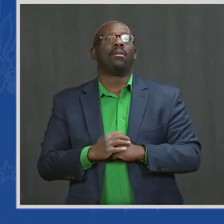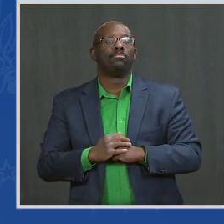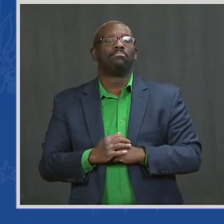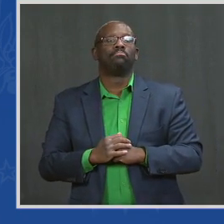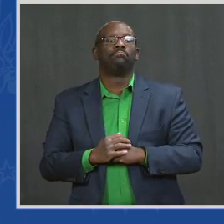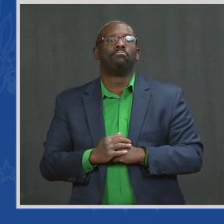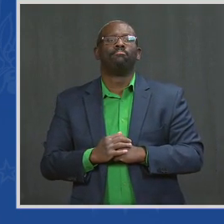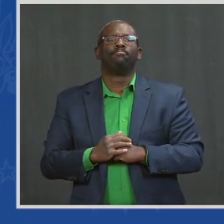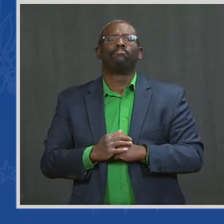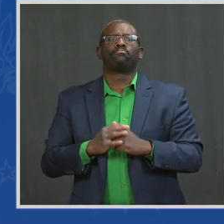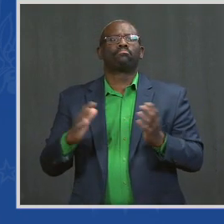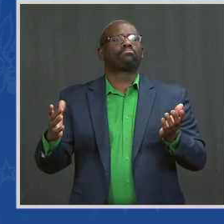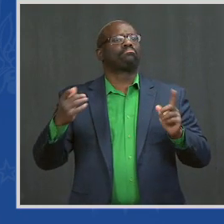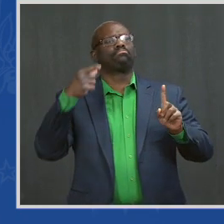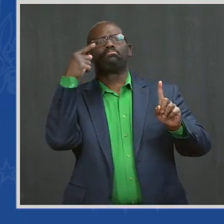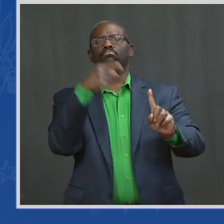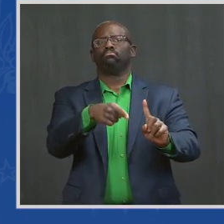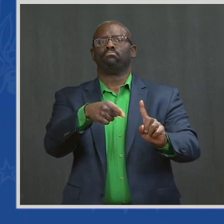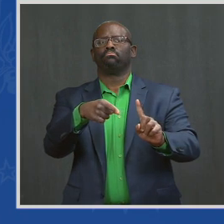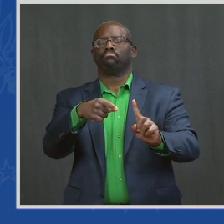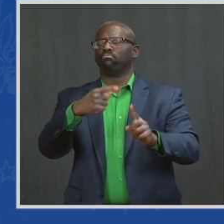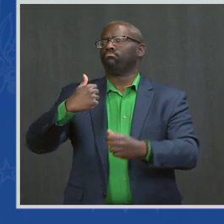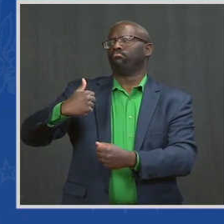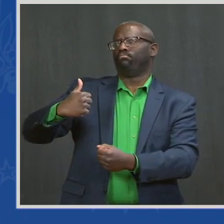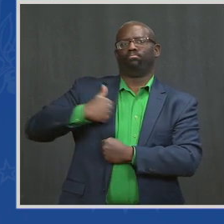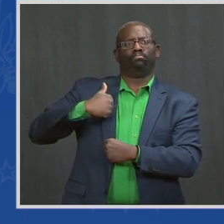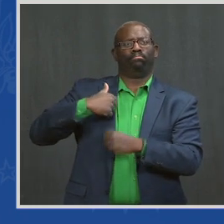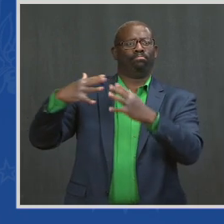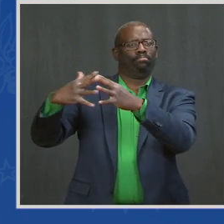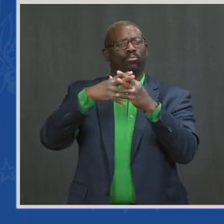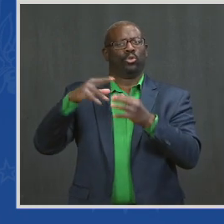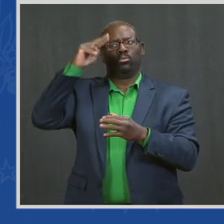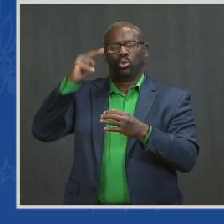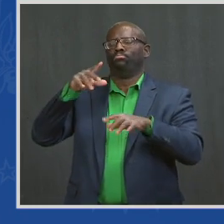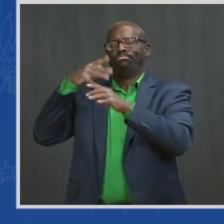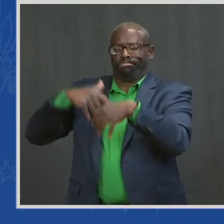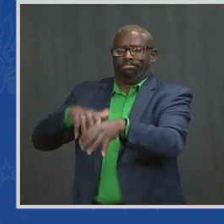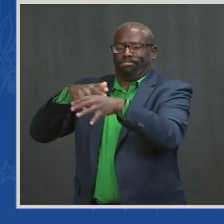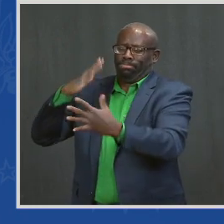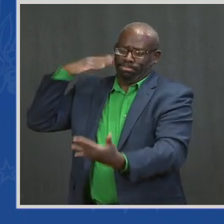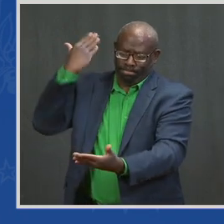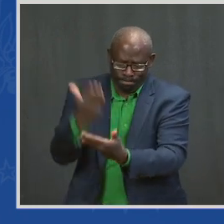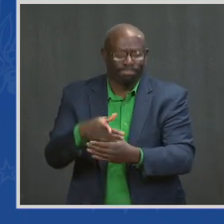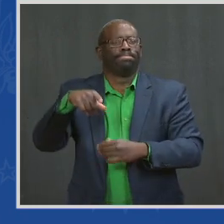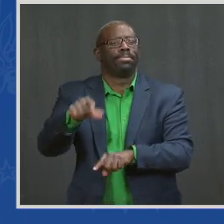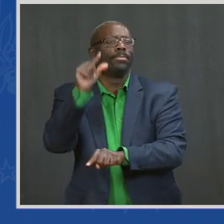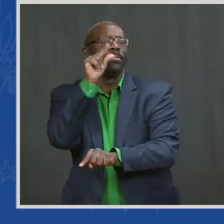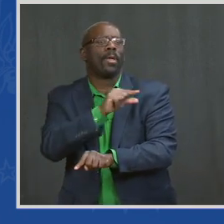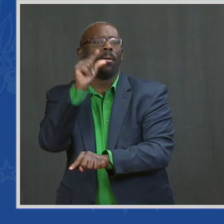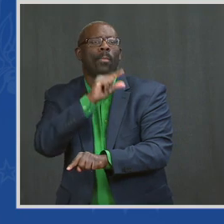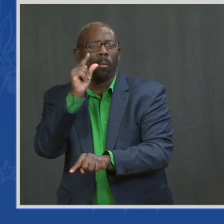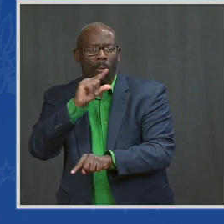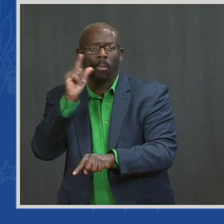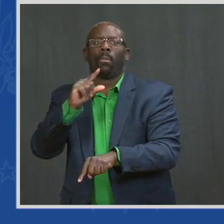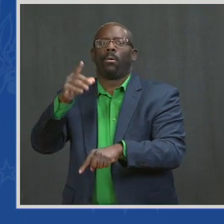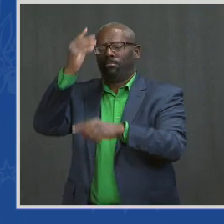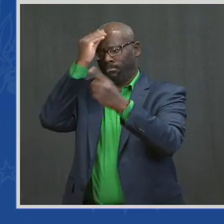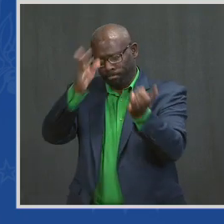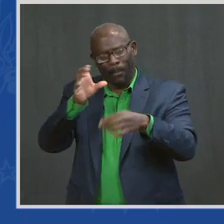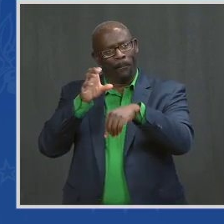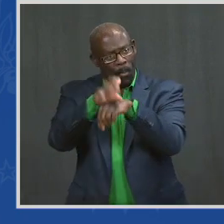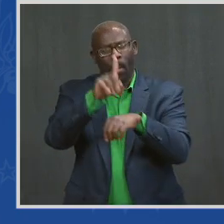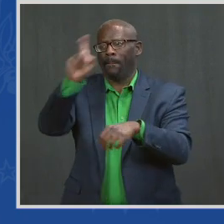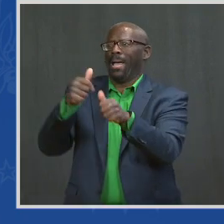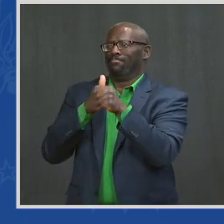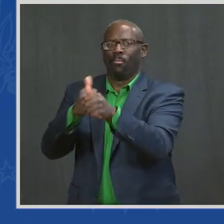Union Army arrived in Galveston, Texas, to enforce the Emancipation Proclamation and free